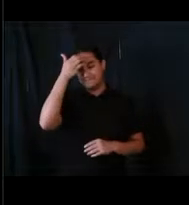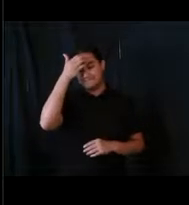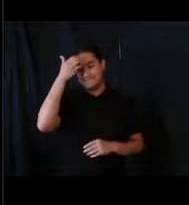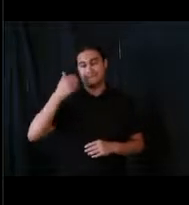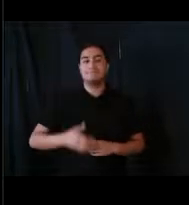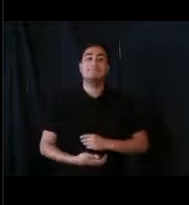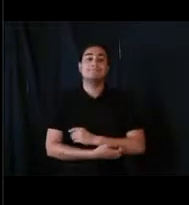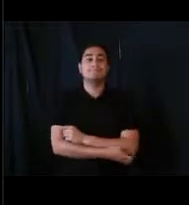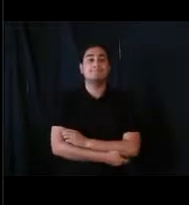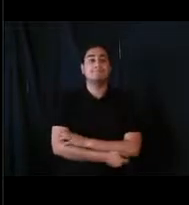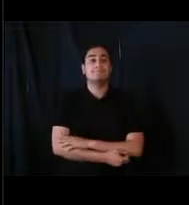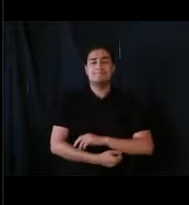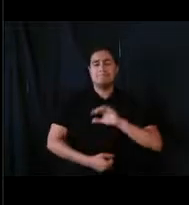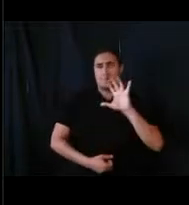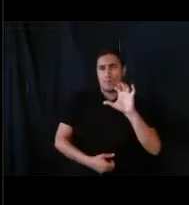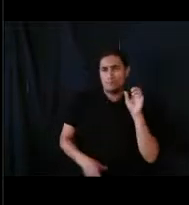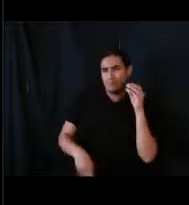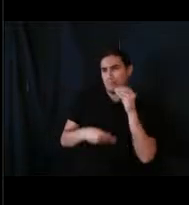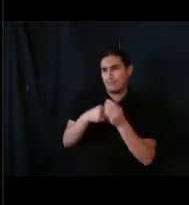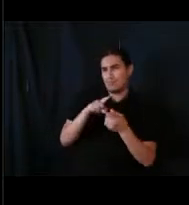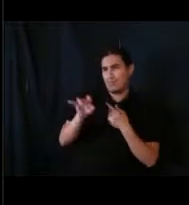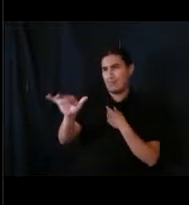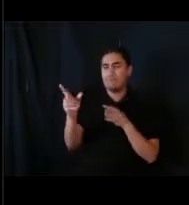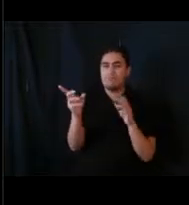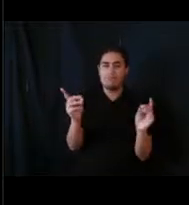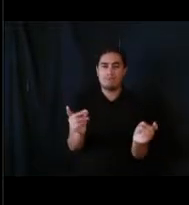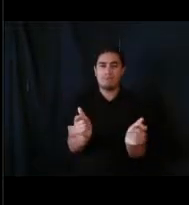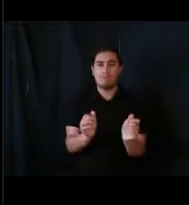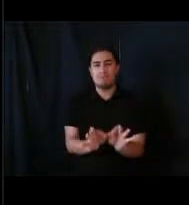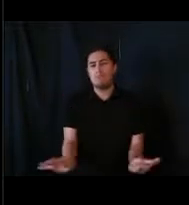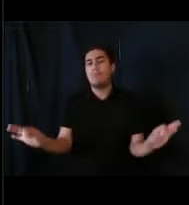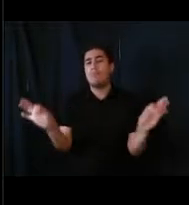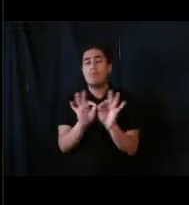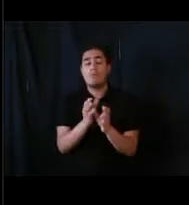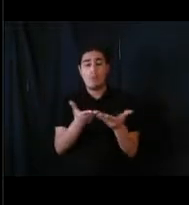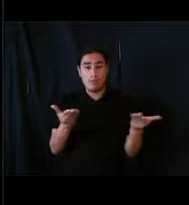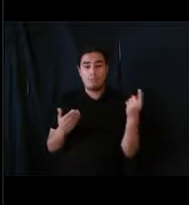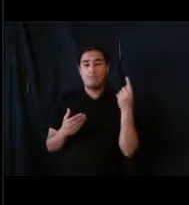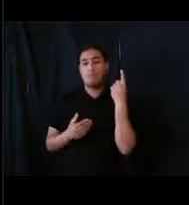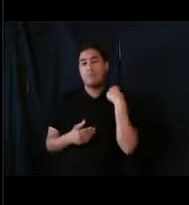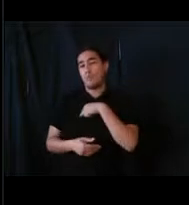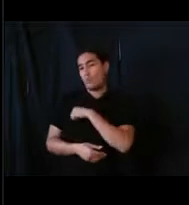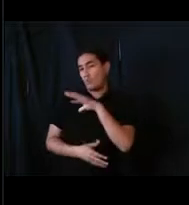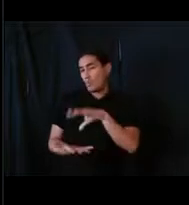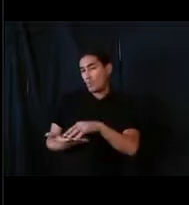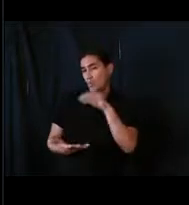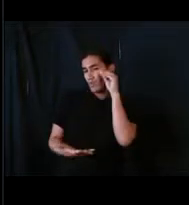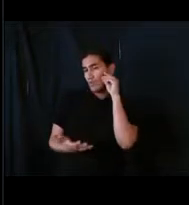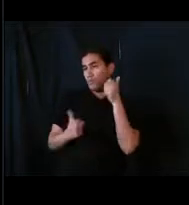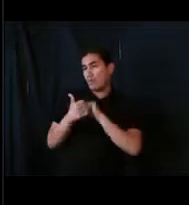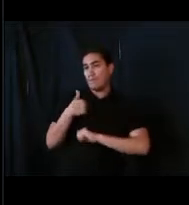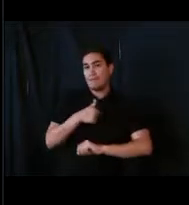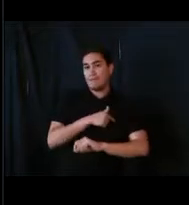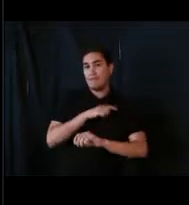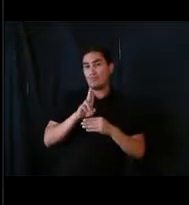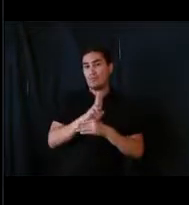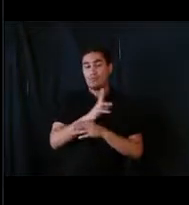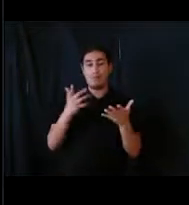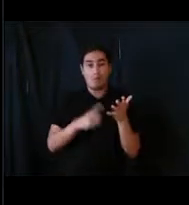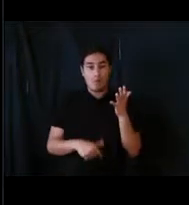if i could just jump in real quick i think another important thing in terms of what we learn and how we take what we learn is the